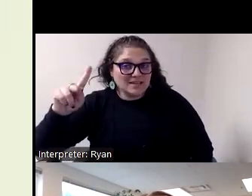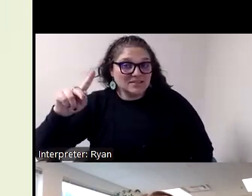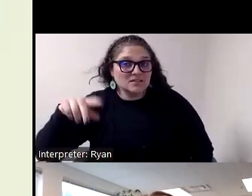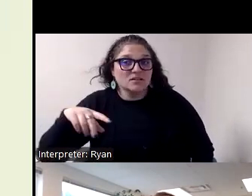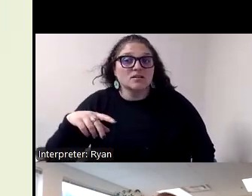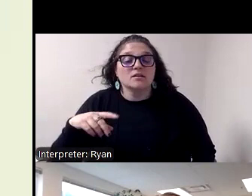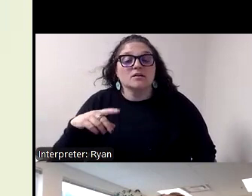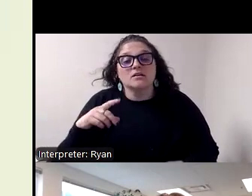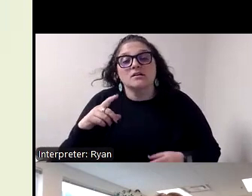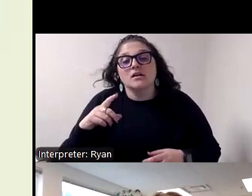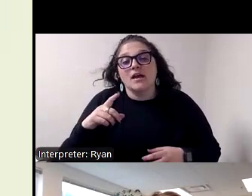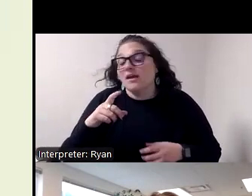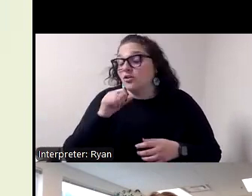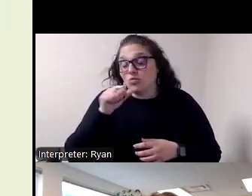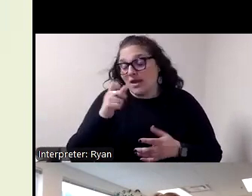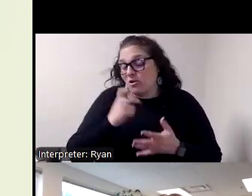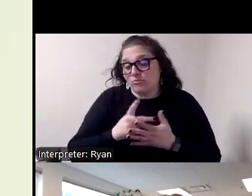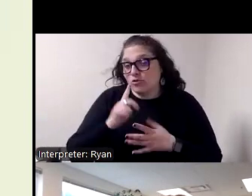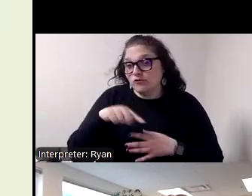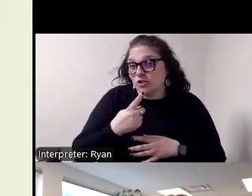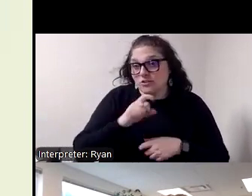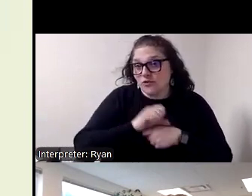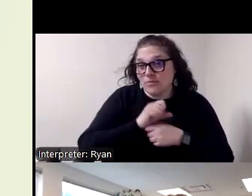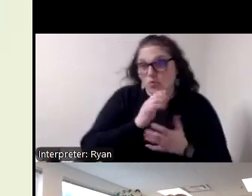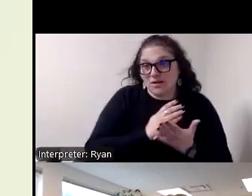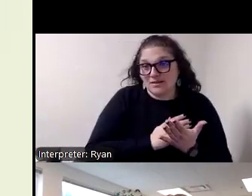supervisor work list, it will not let you approve it.